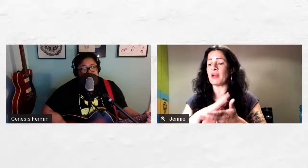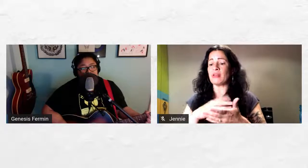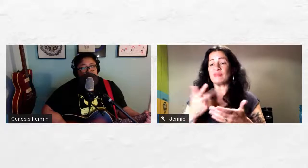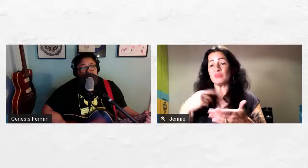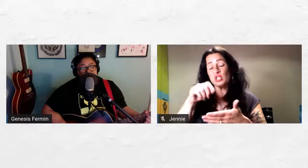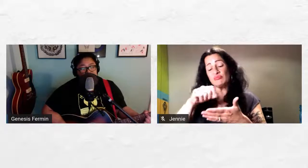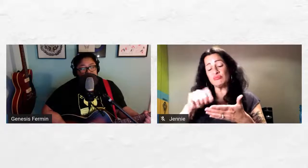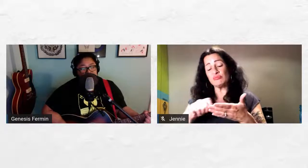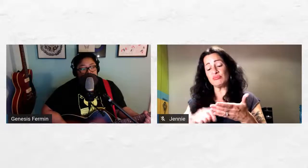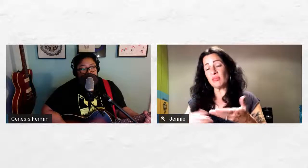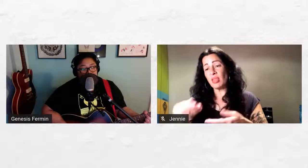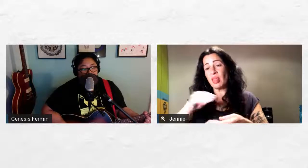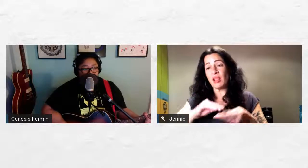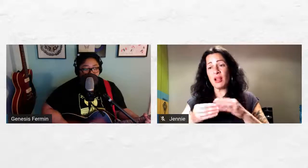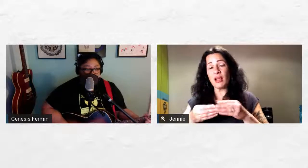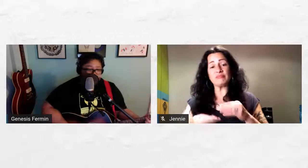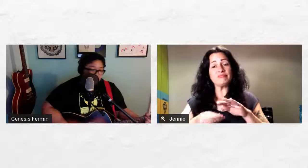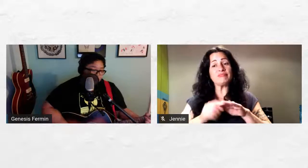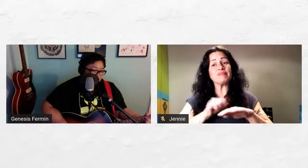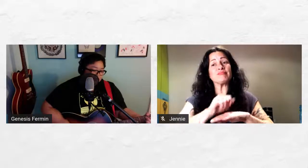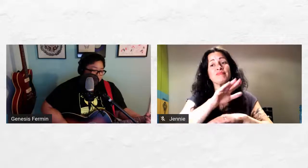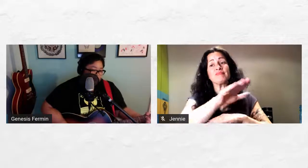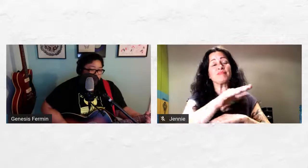keep holding hands